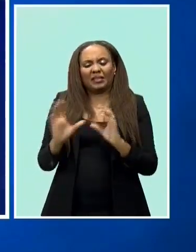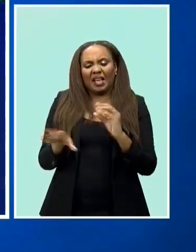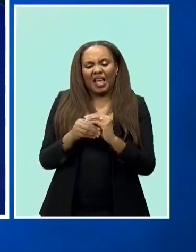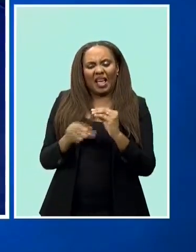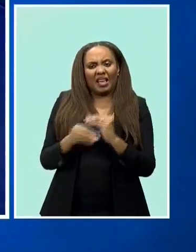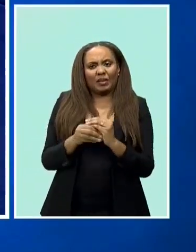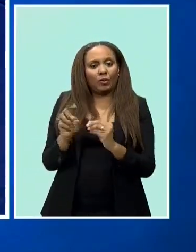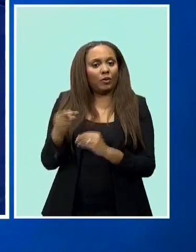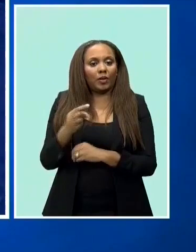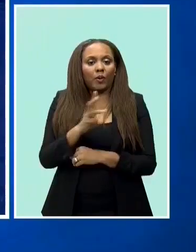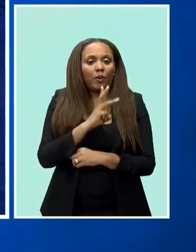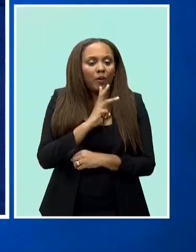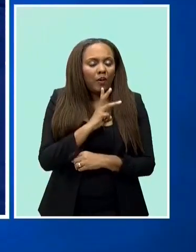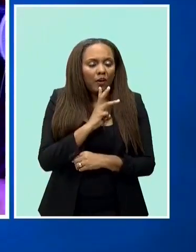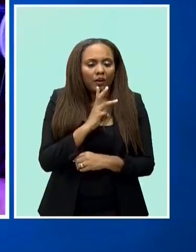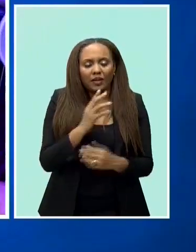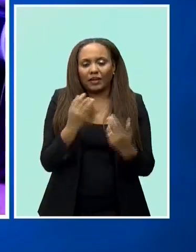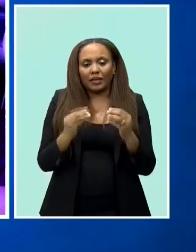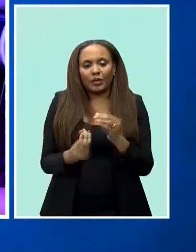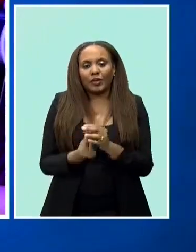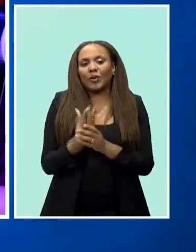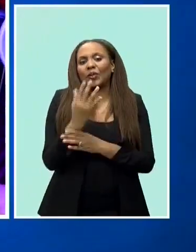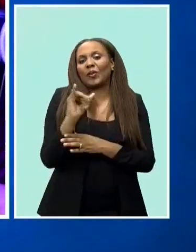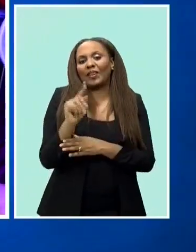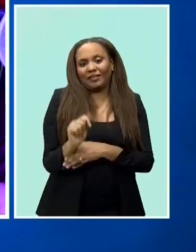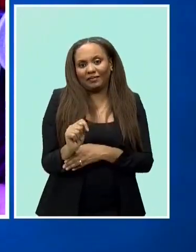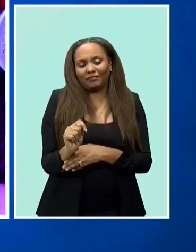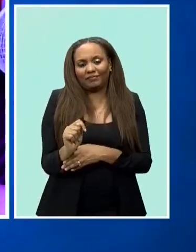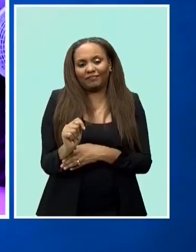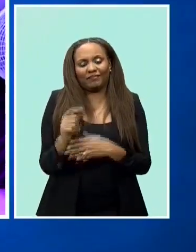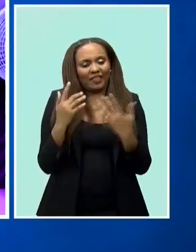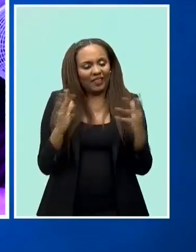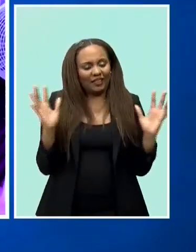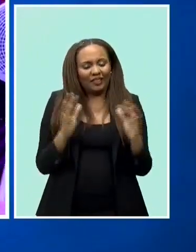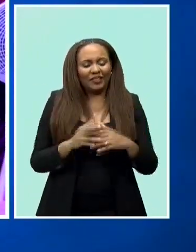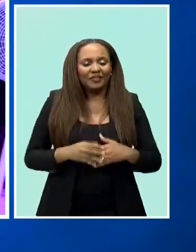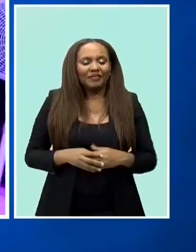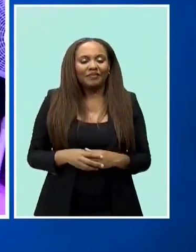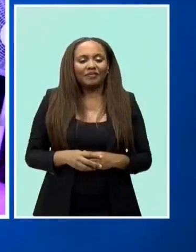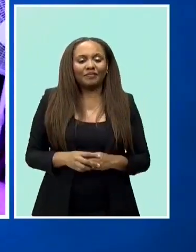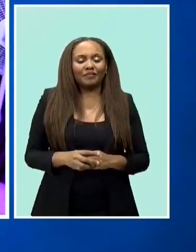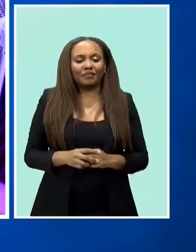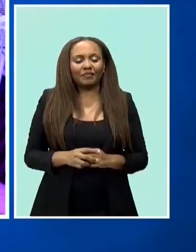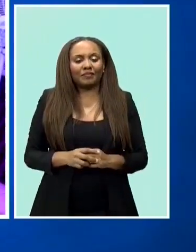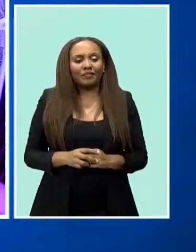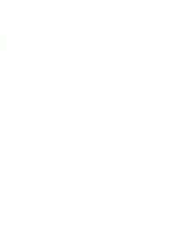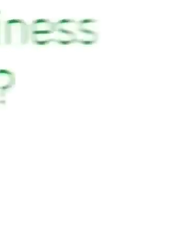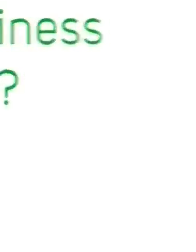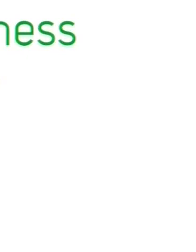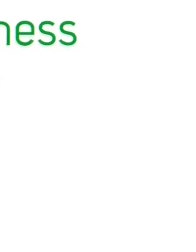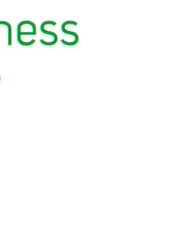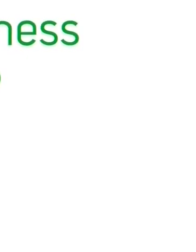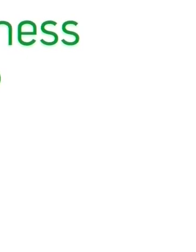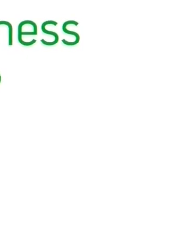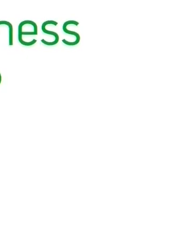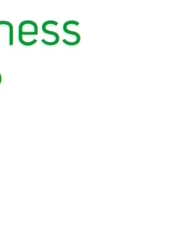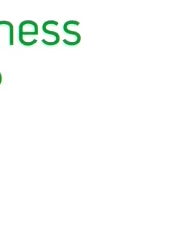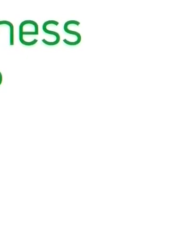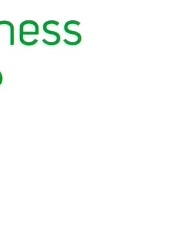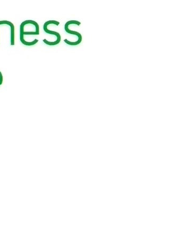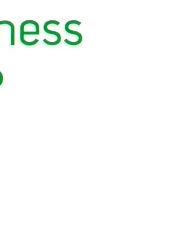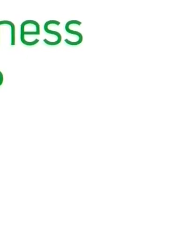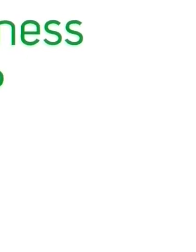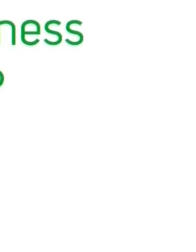just water to grow it. Lisa Lord for the Business Report. Do you have an idea